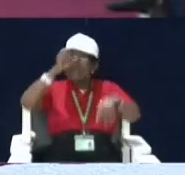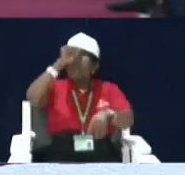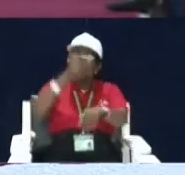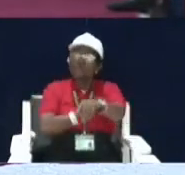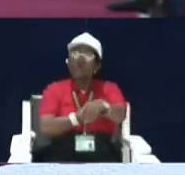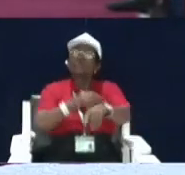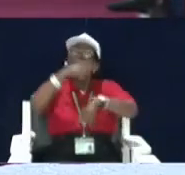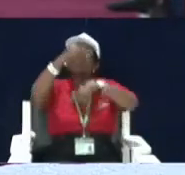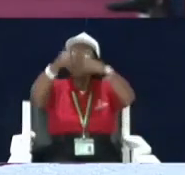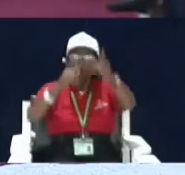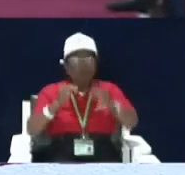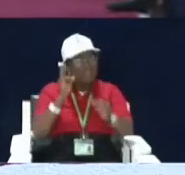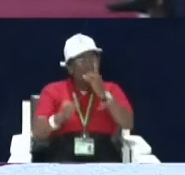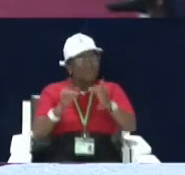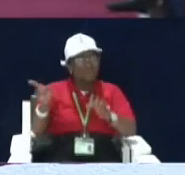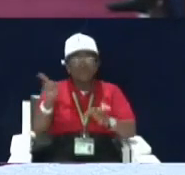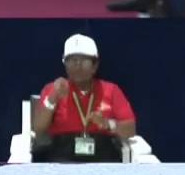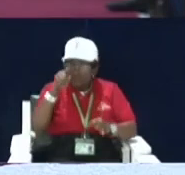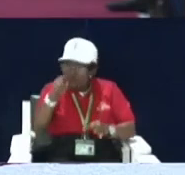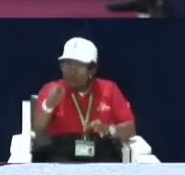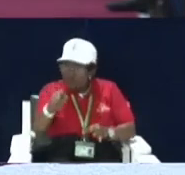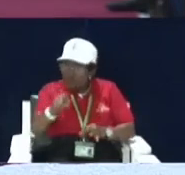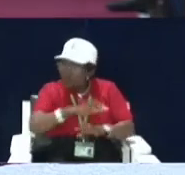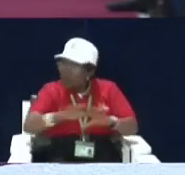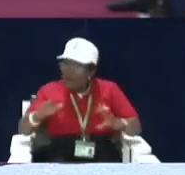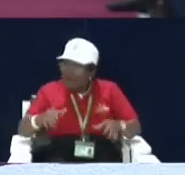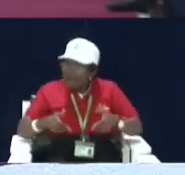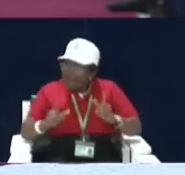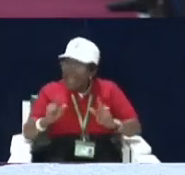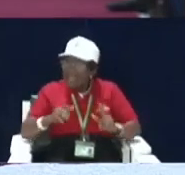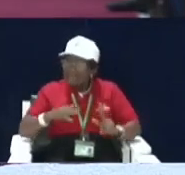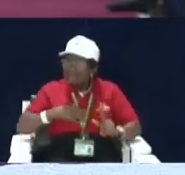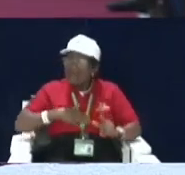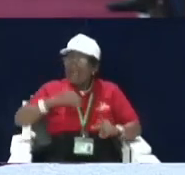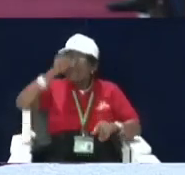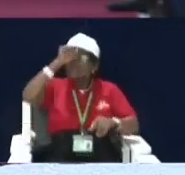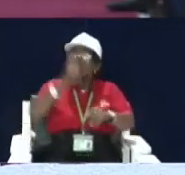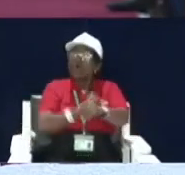If you don't let my son go, I will kill your son."